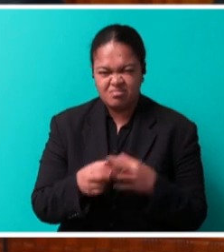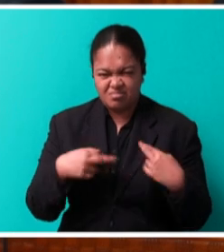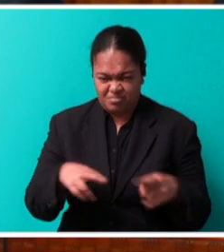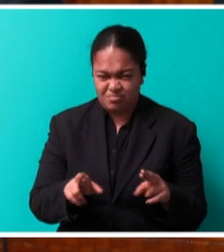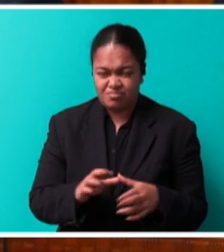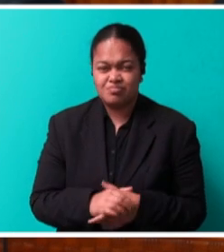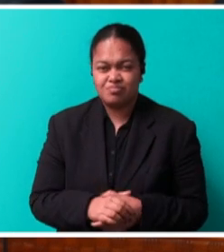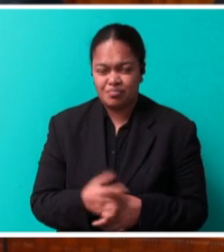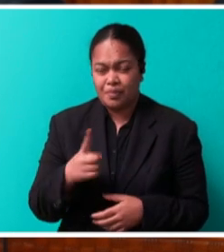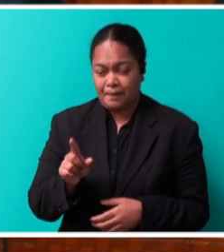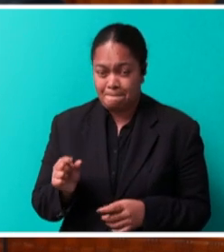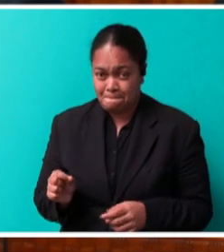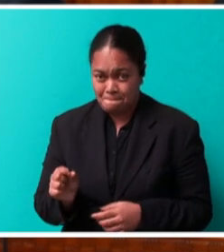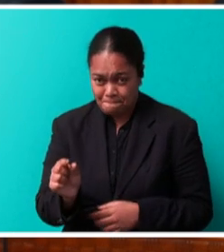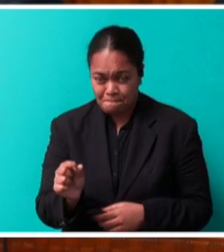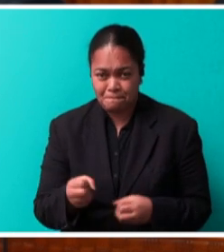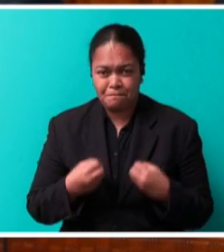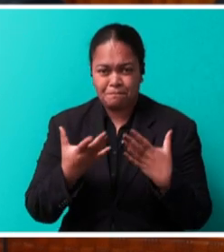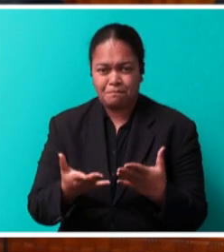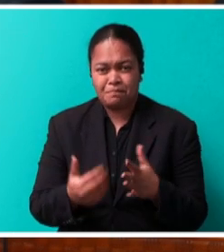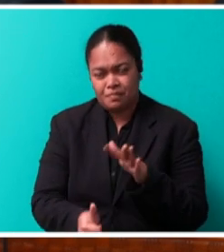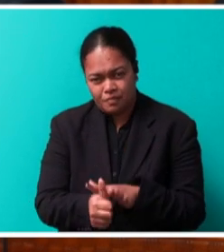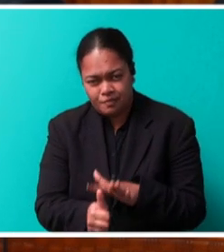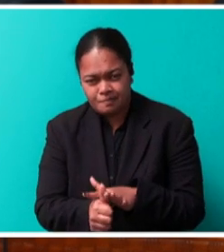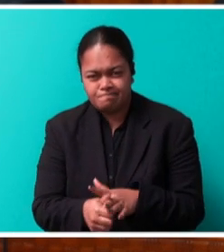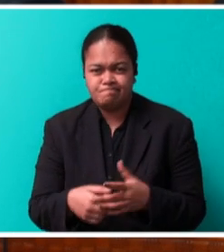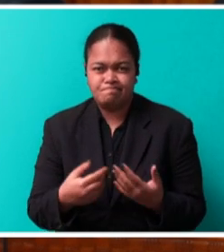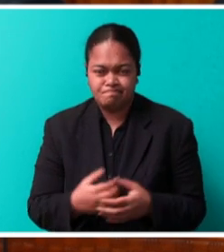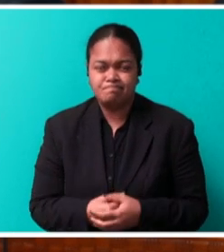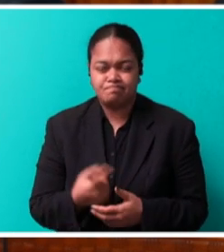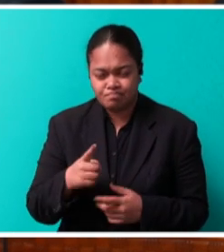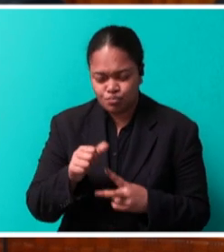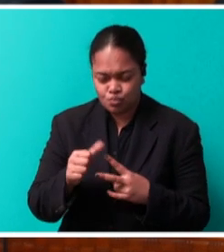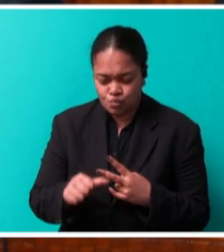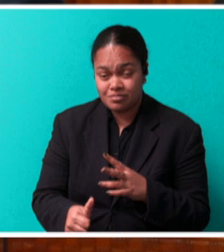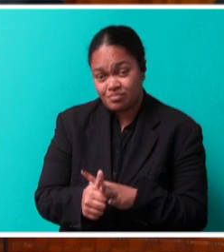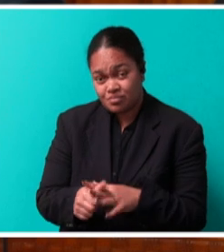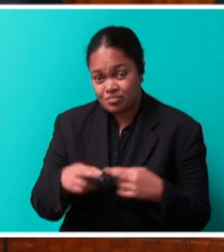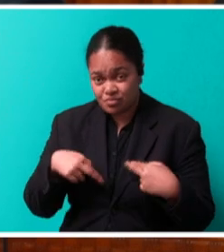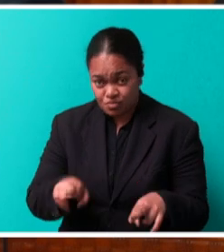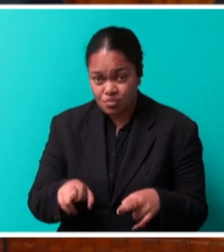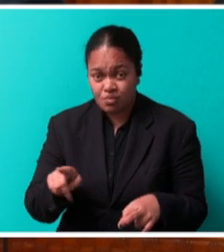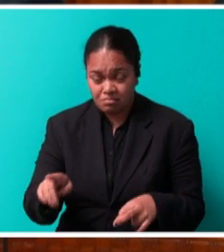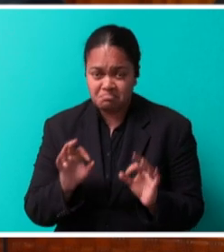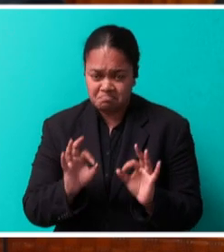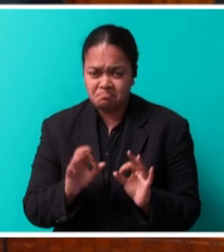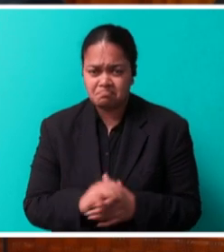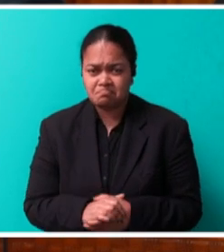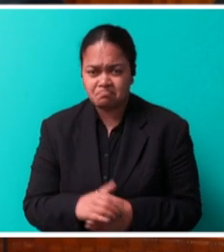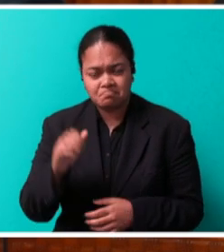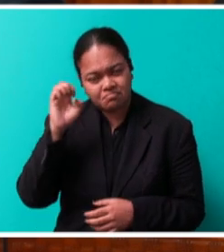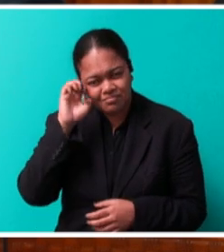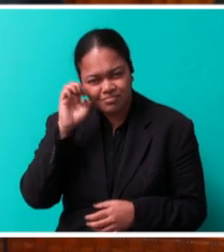as footpath, providing access to the dam site. Construction of the access road is currently progressing and is expected to